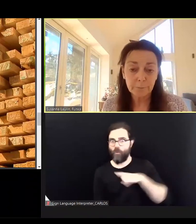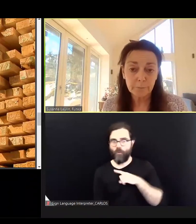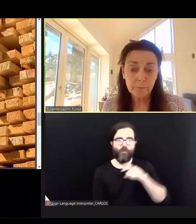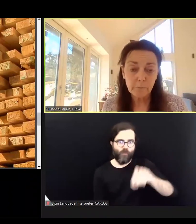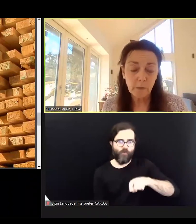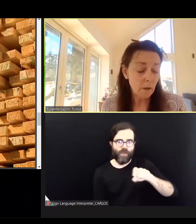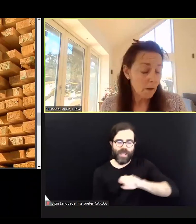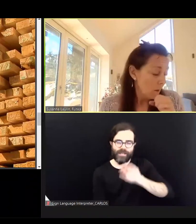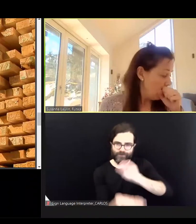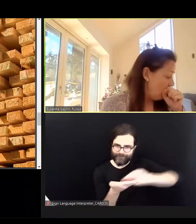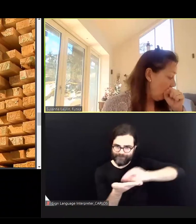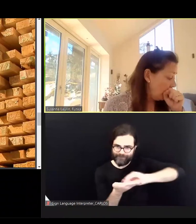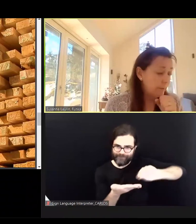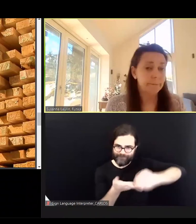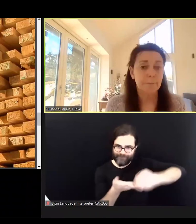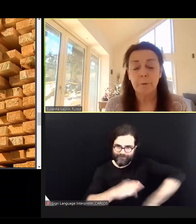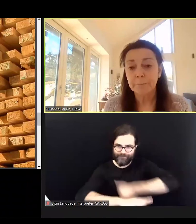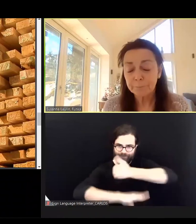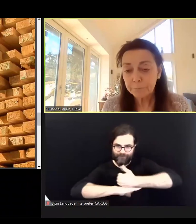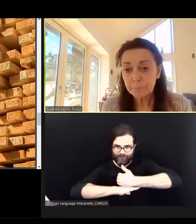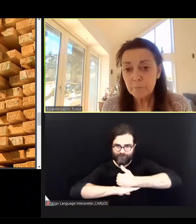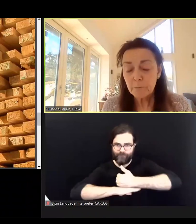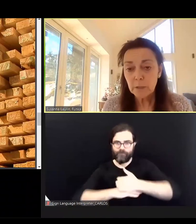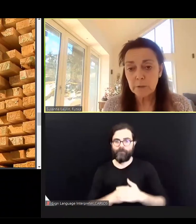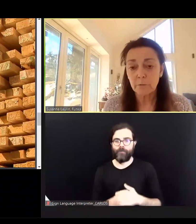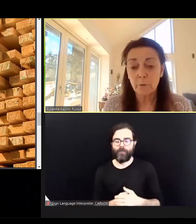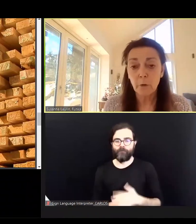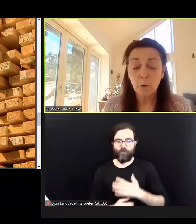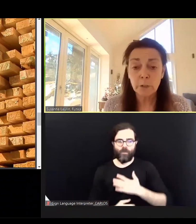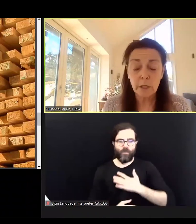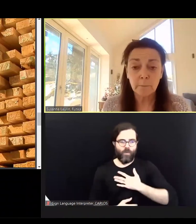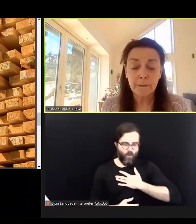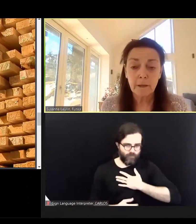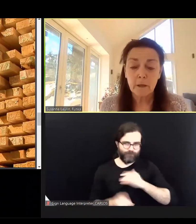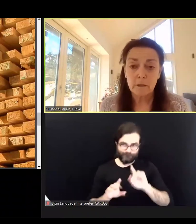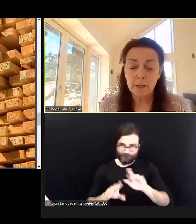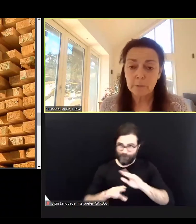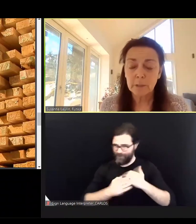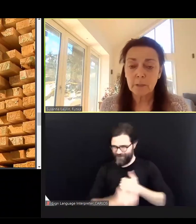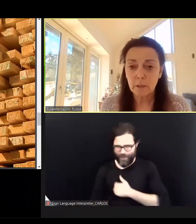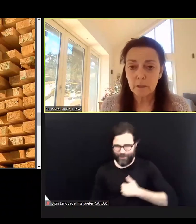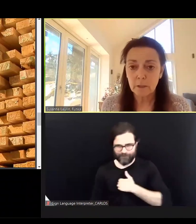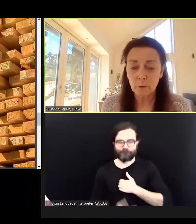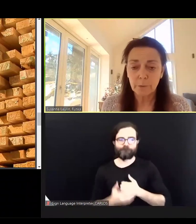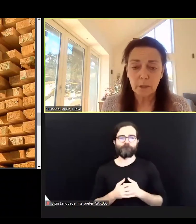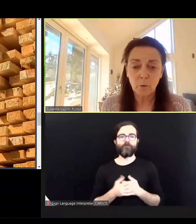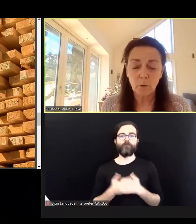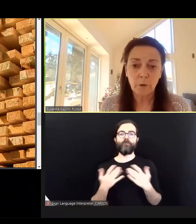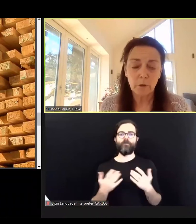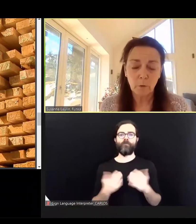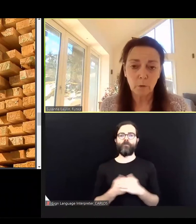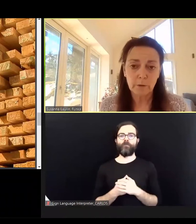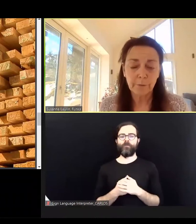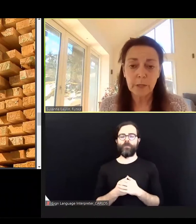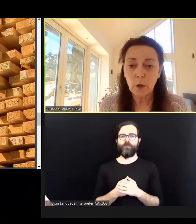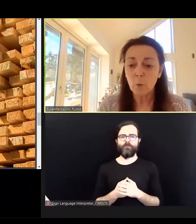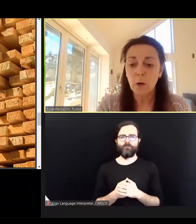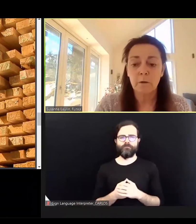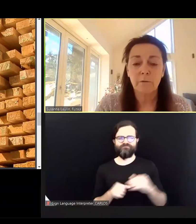specifications inside of the law, and it takes a lot of time to change a law. So they are pointing